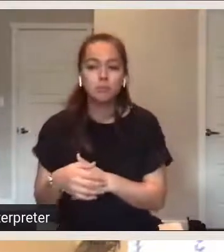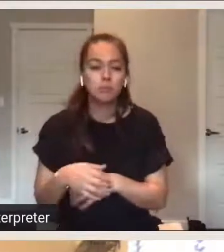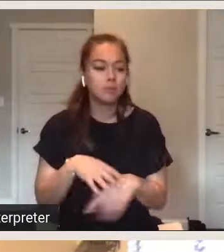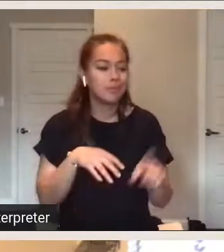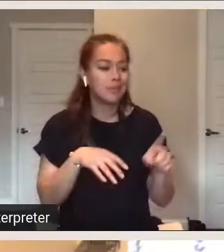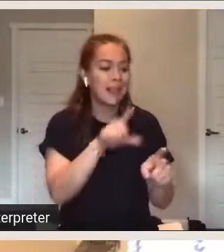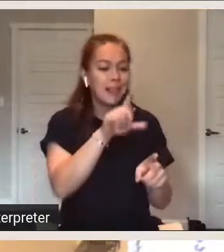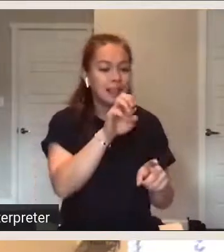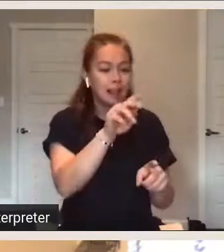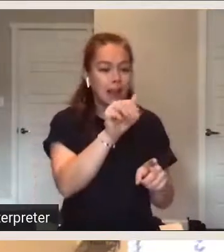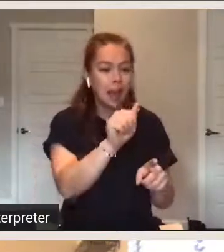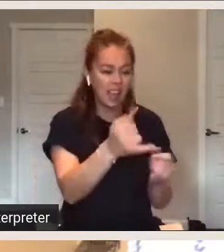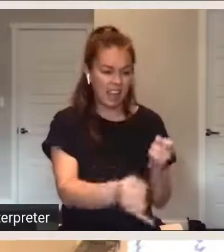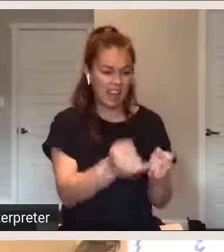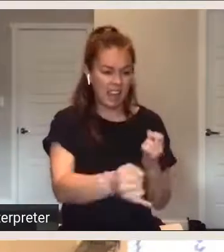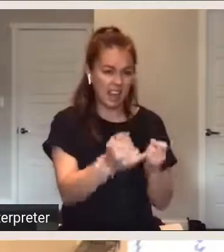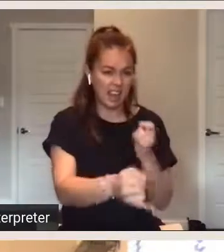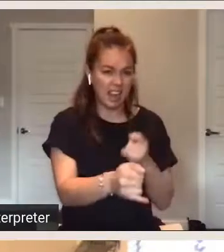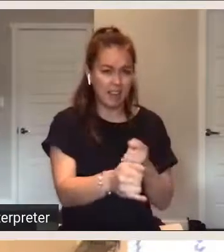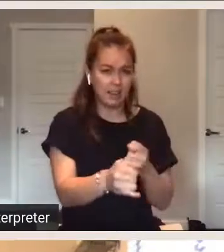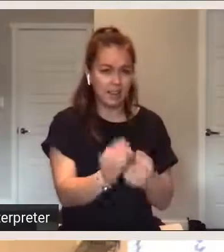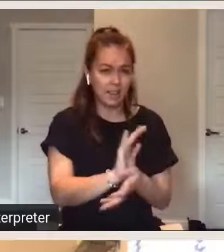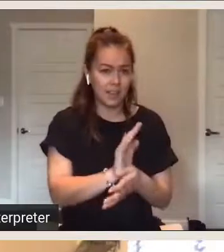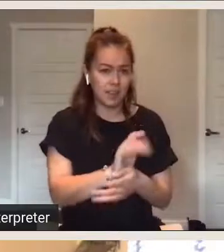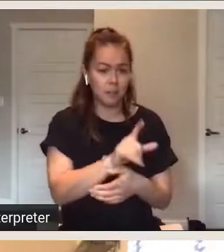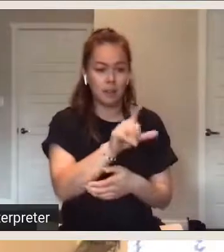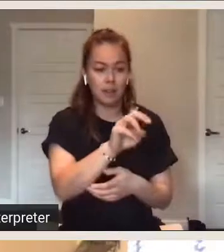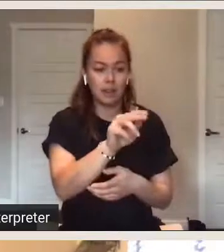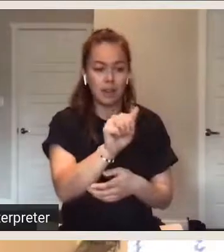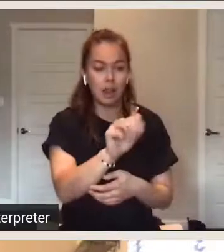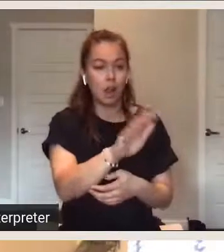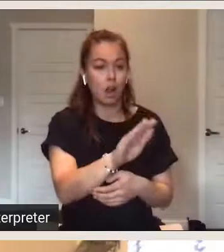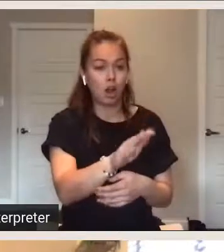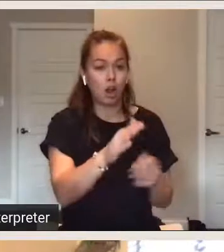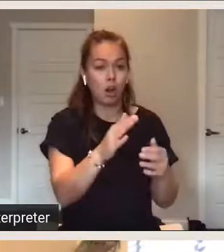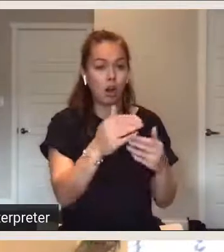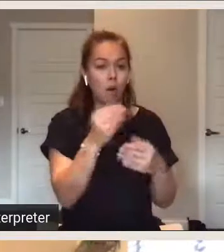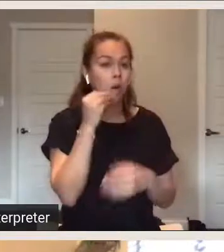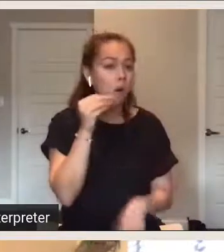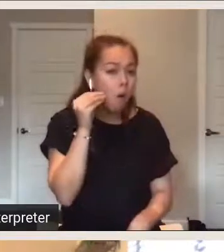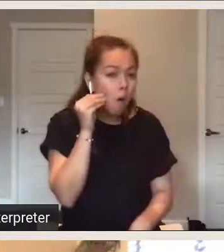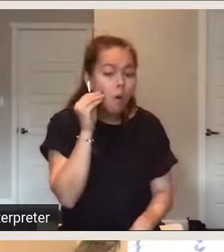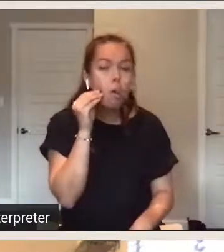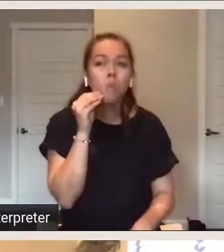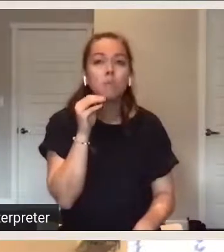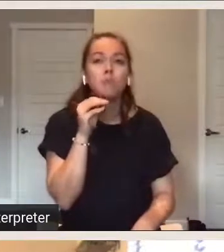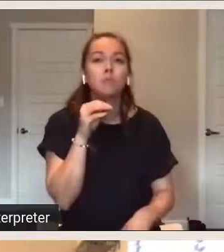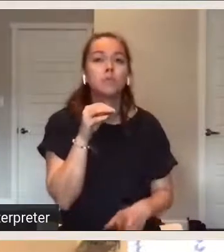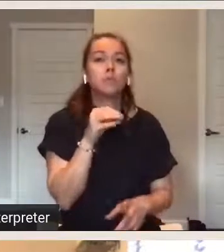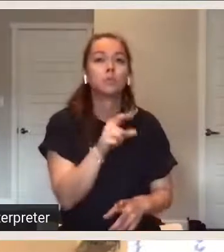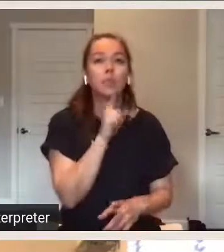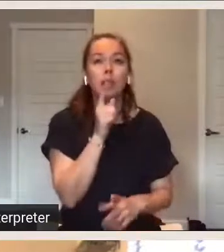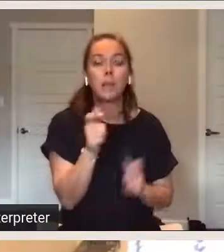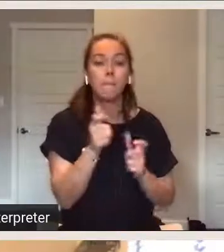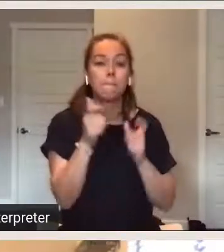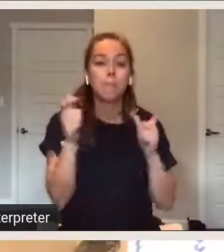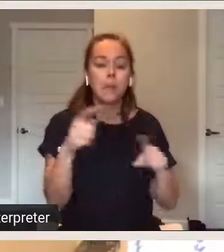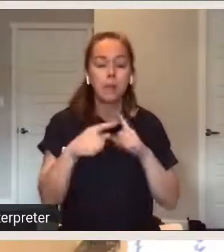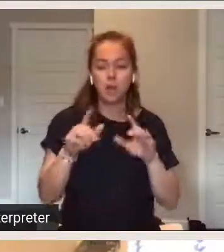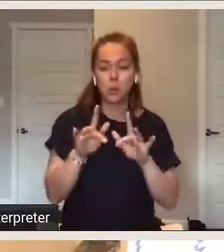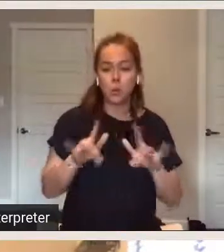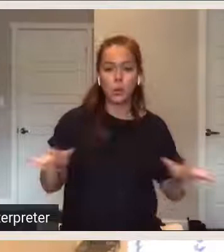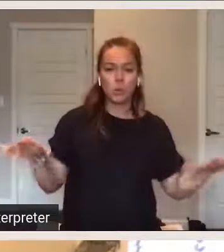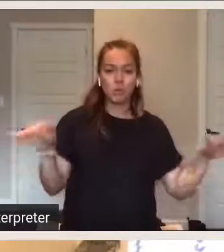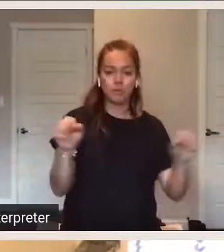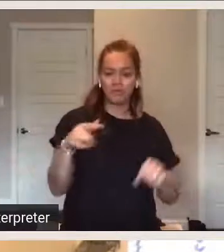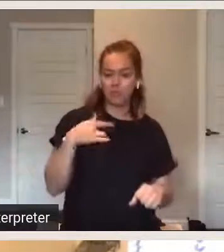home at the very end of the film, this really big kind of, but also very empty kind of feeling. So I was kind